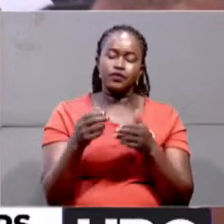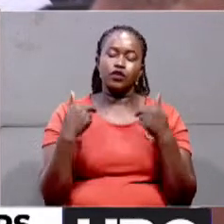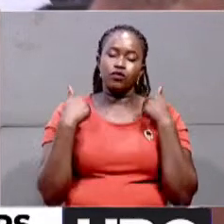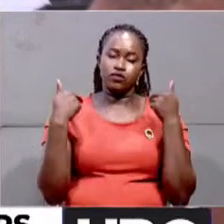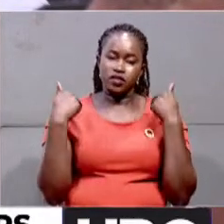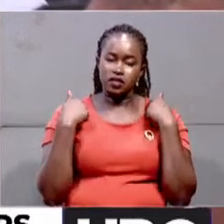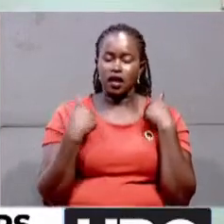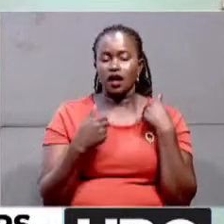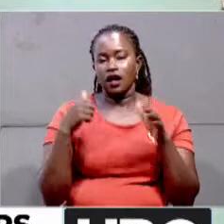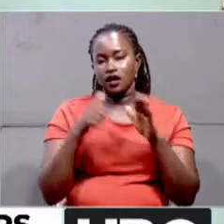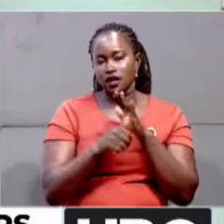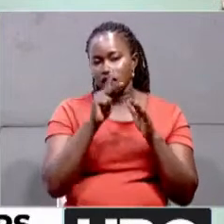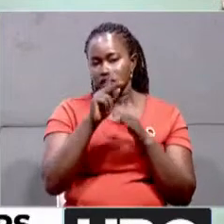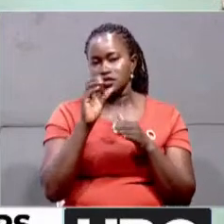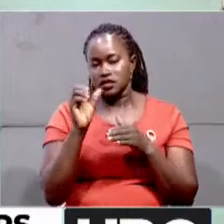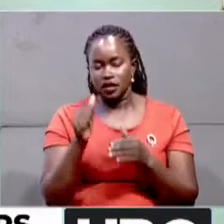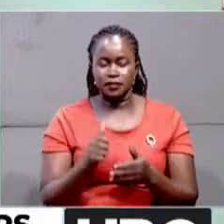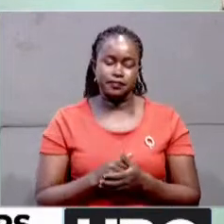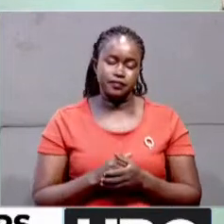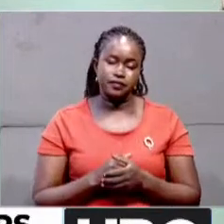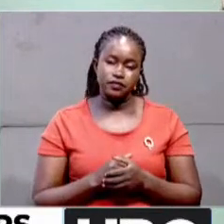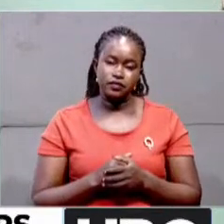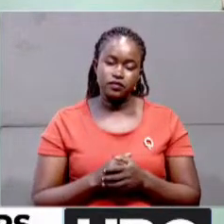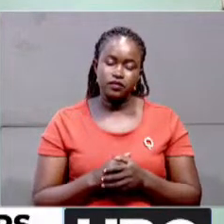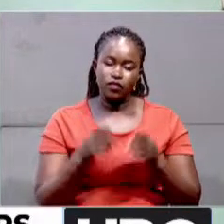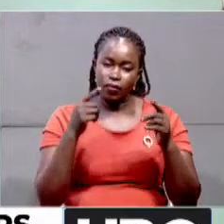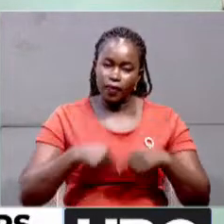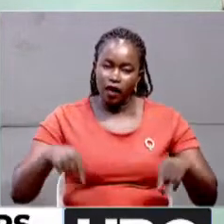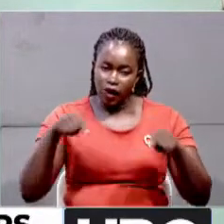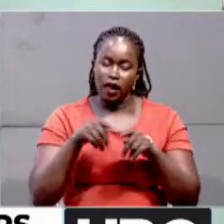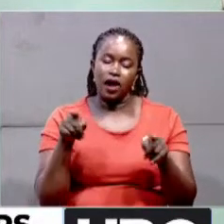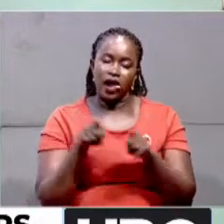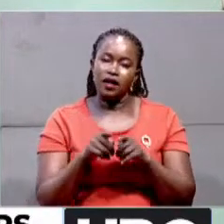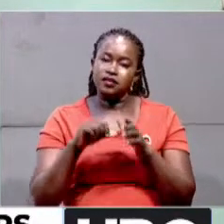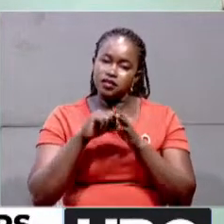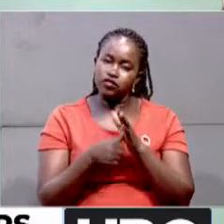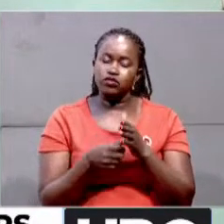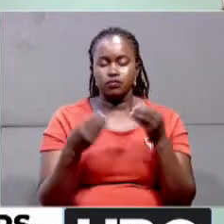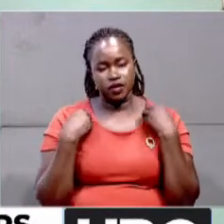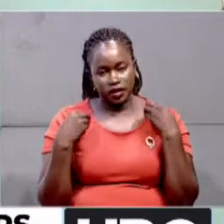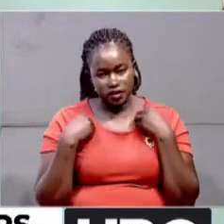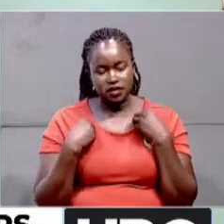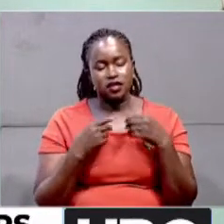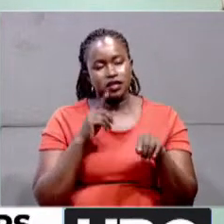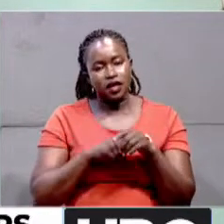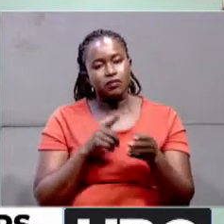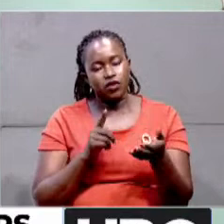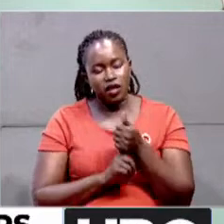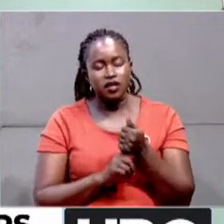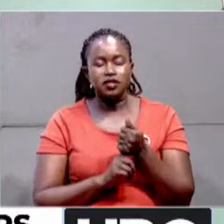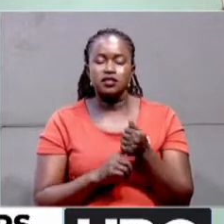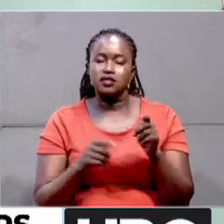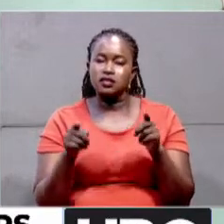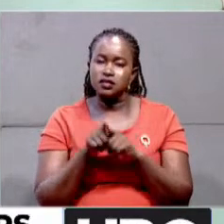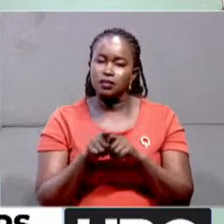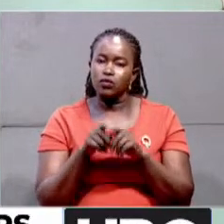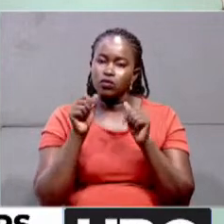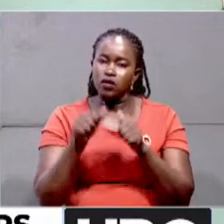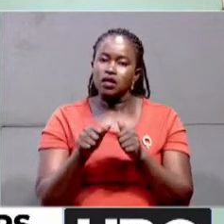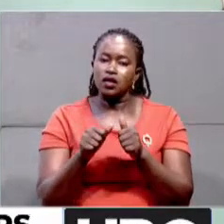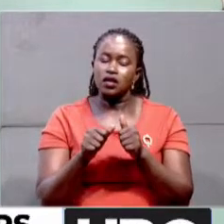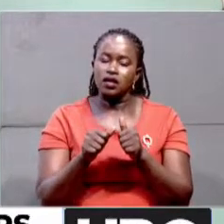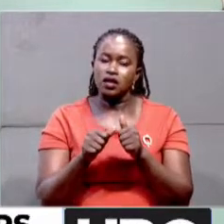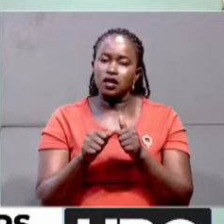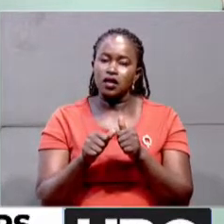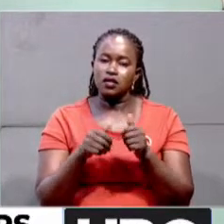officer of KCCA. We have, as a matter of practice, when we get this, we block out the serial numbers